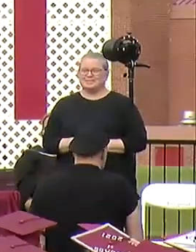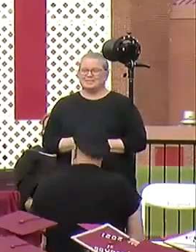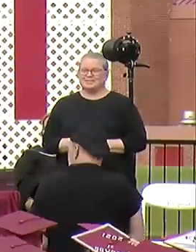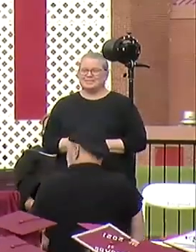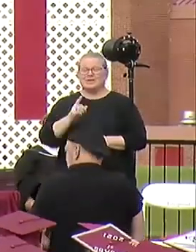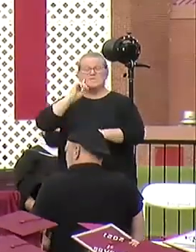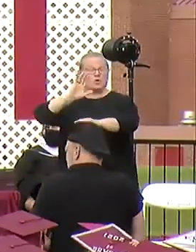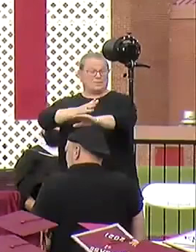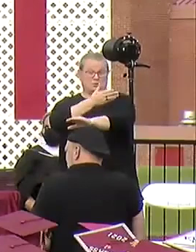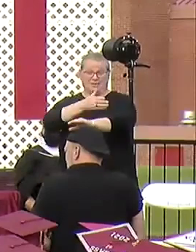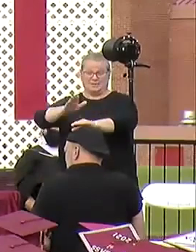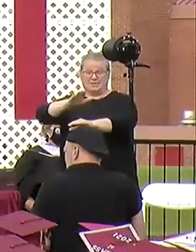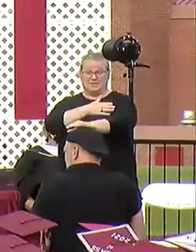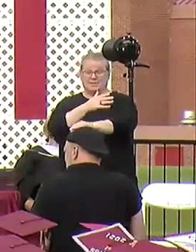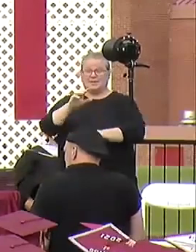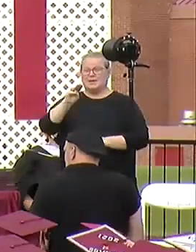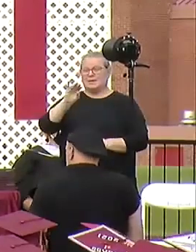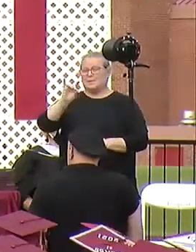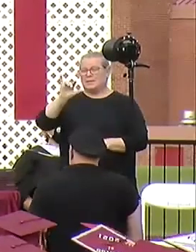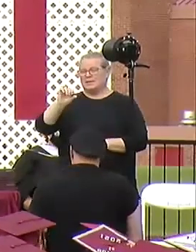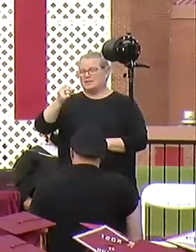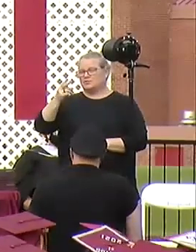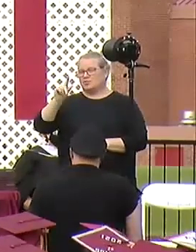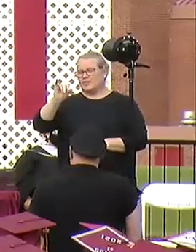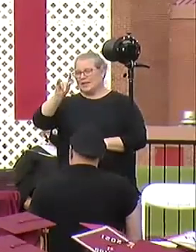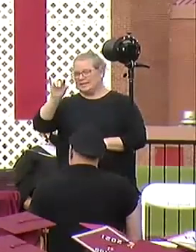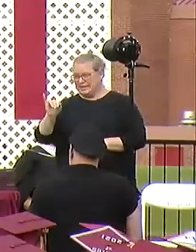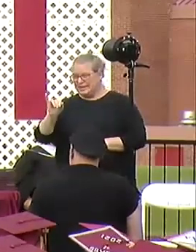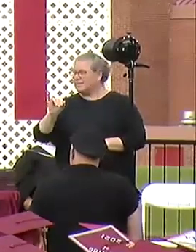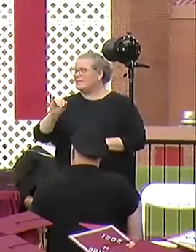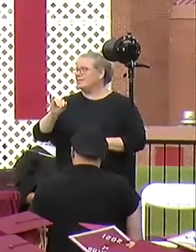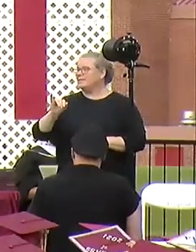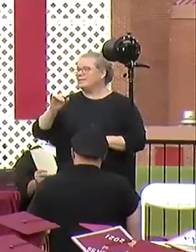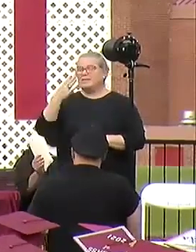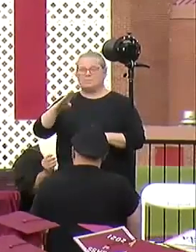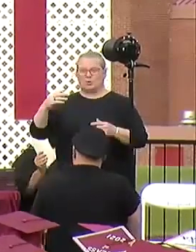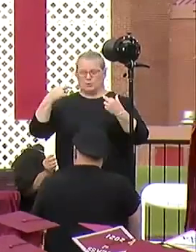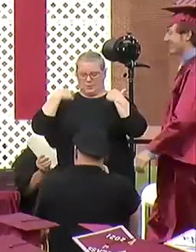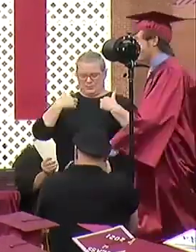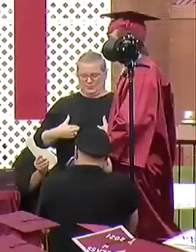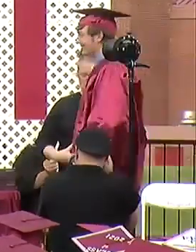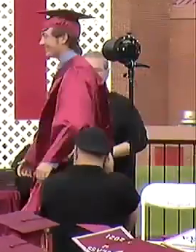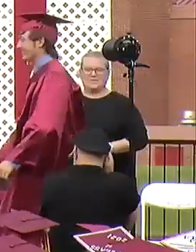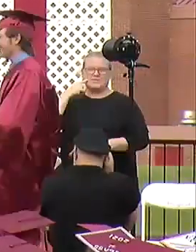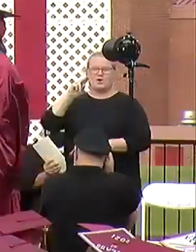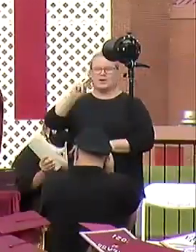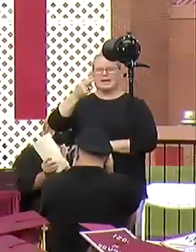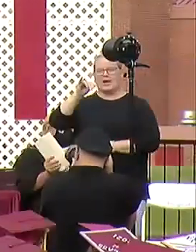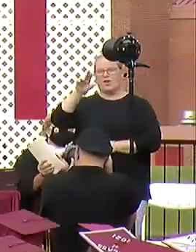In the music department, Ms. Mindy Shalansky will present the Light Blue Scholar Cord to Nicholas Boyd.